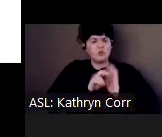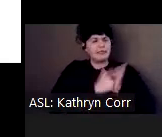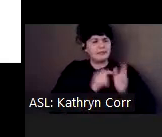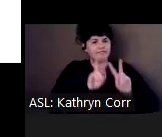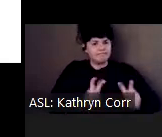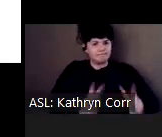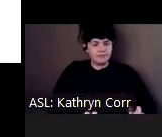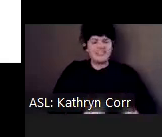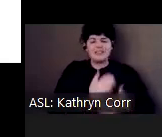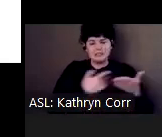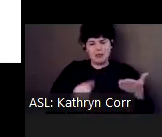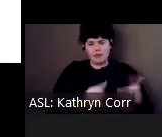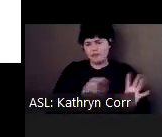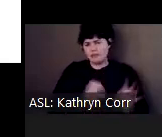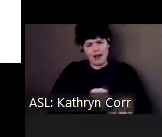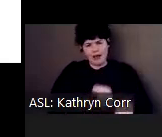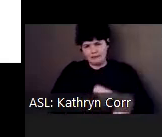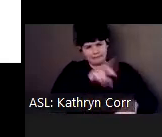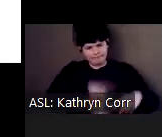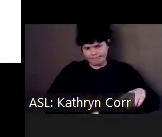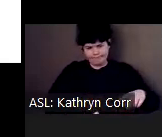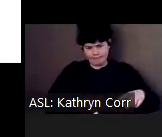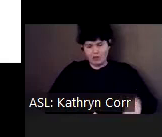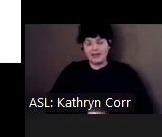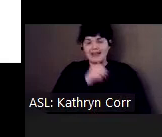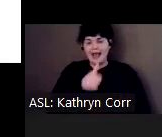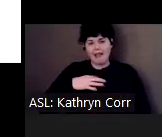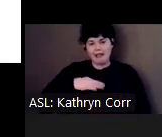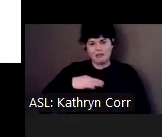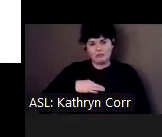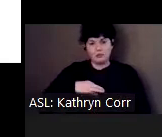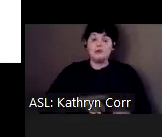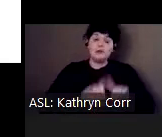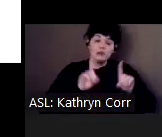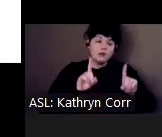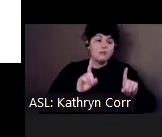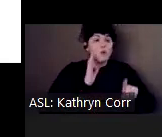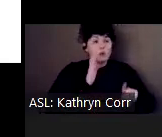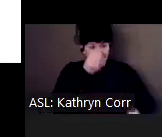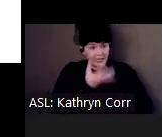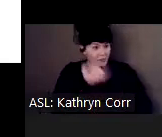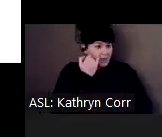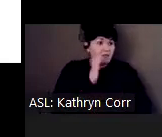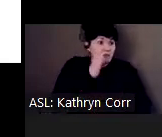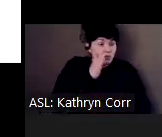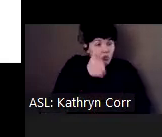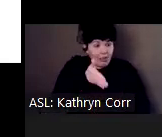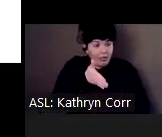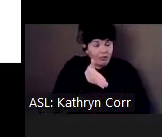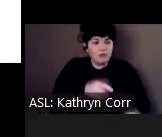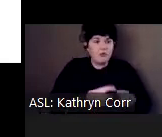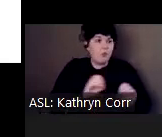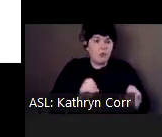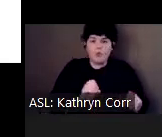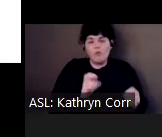not eligible, and tell them maybe when they may be eligible or that they're just not eligible at all. So we